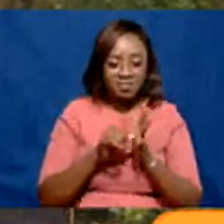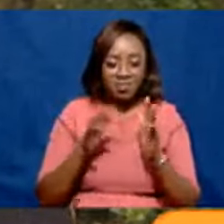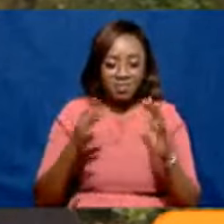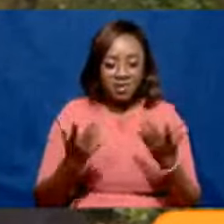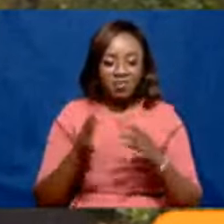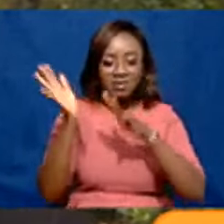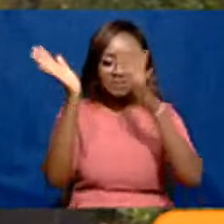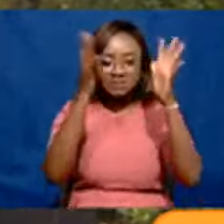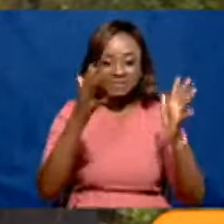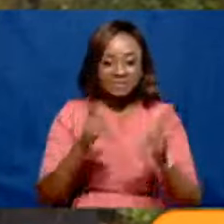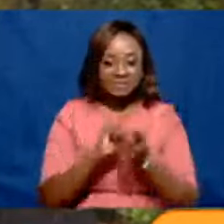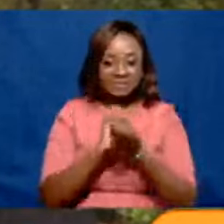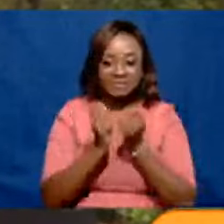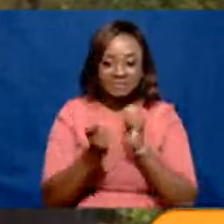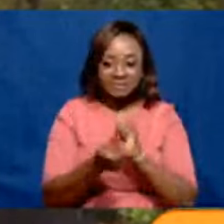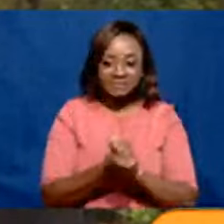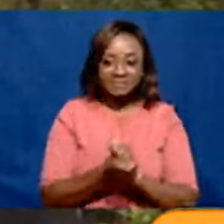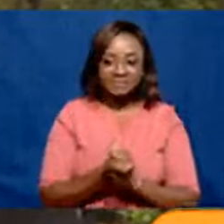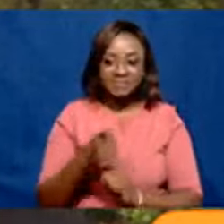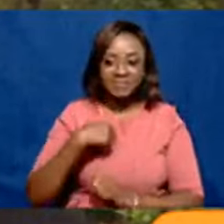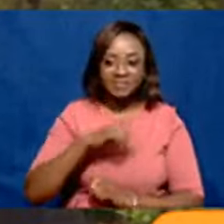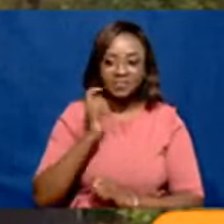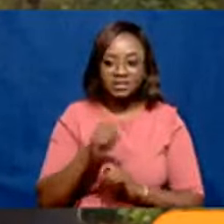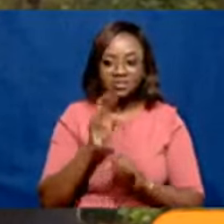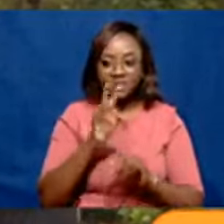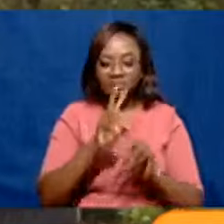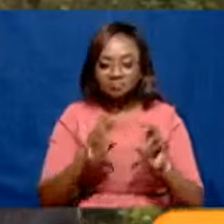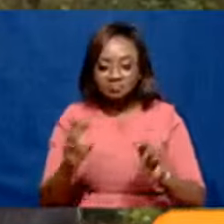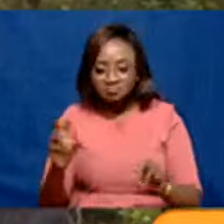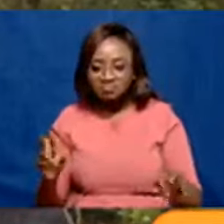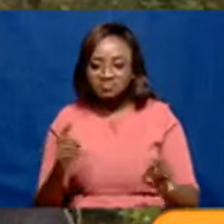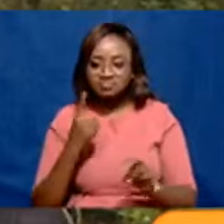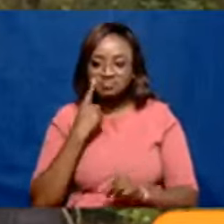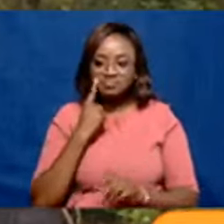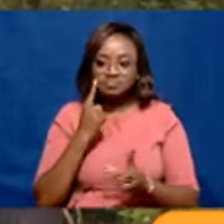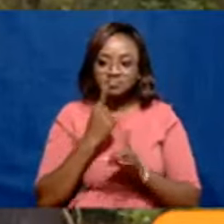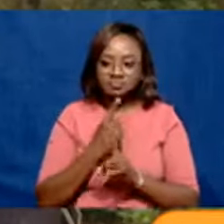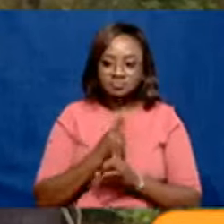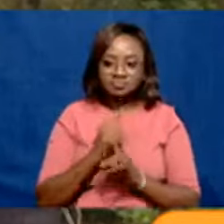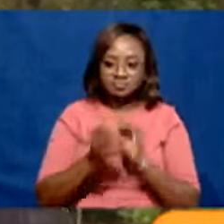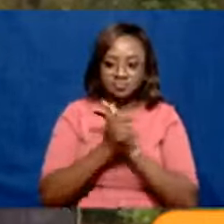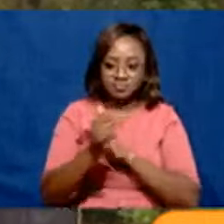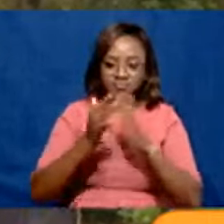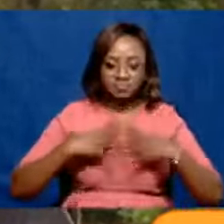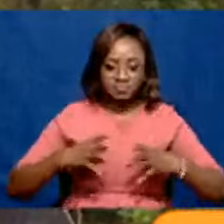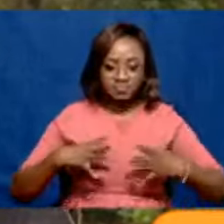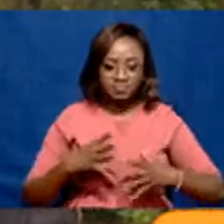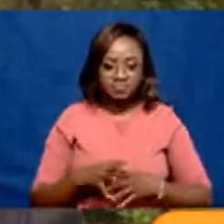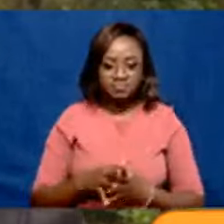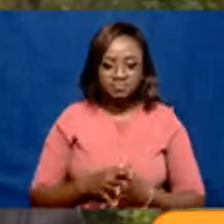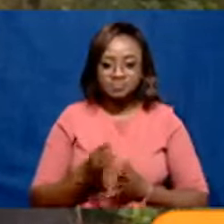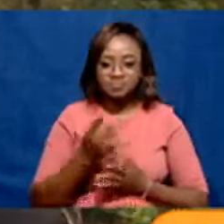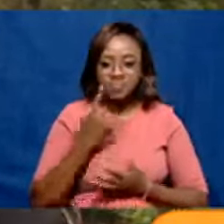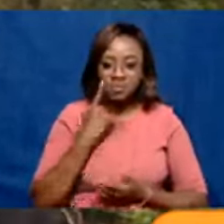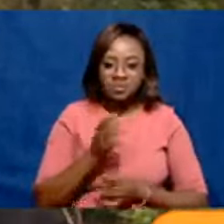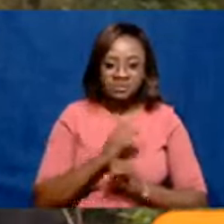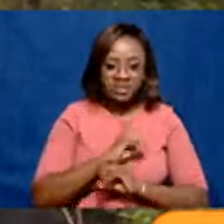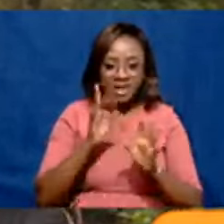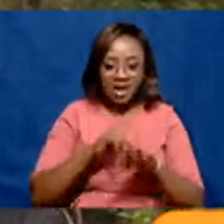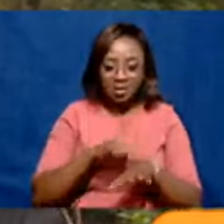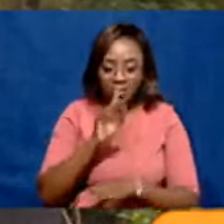you can measure that. There are some scientists who do modeling to see by, you know, planting so many